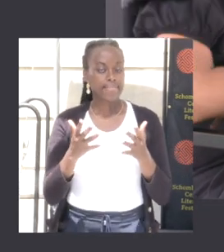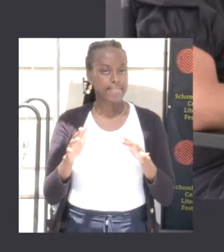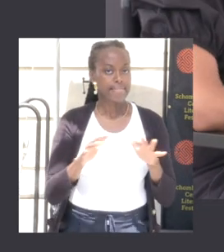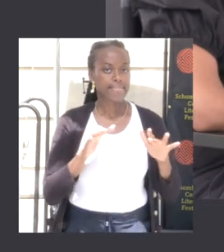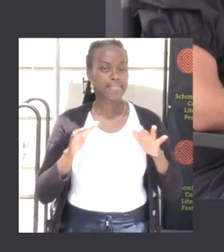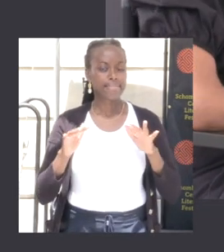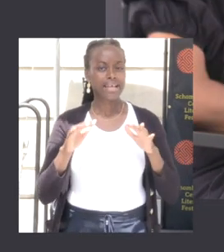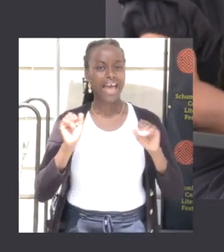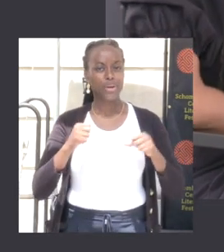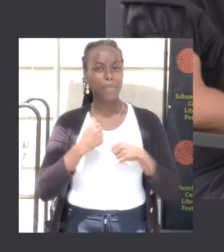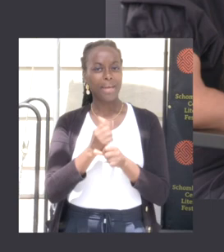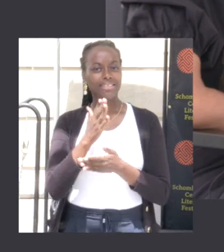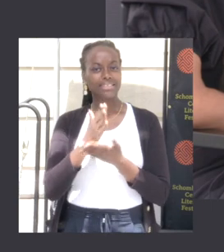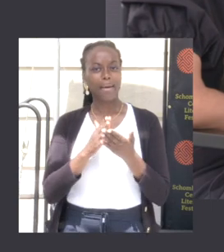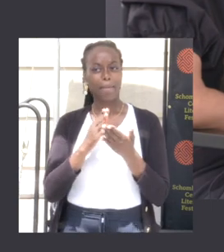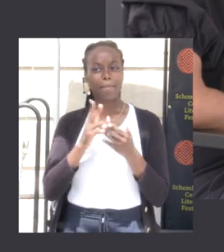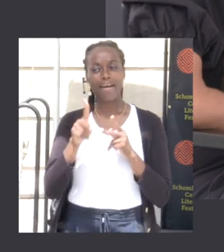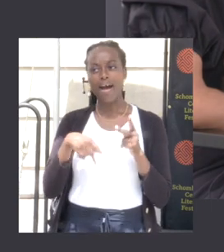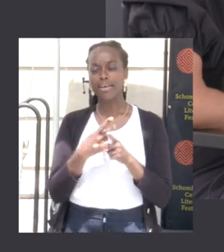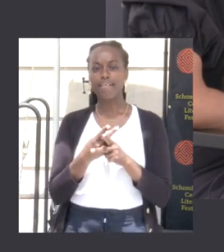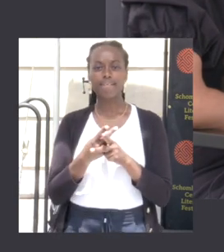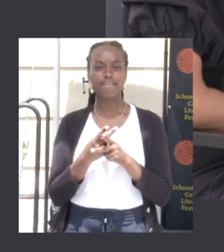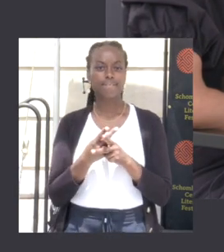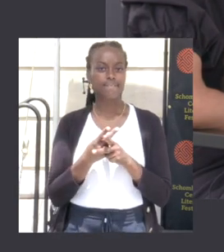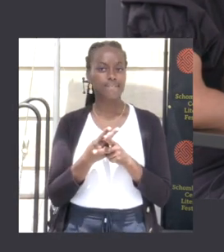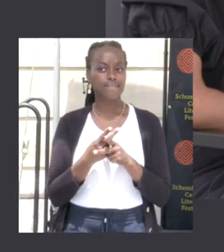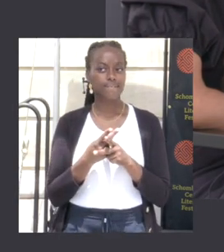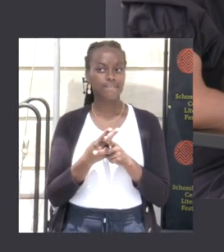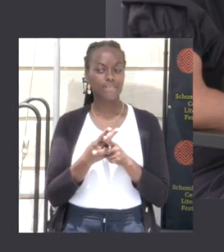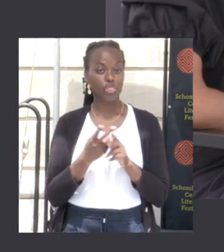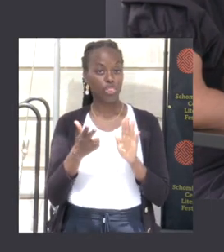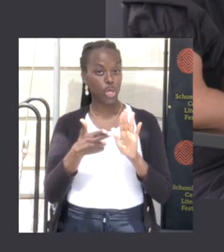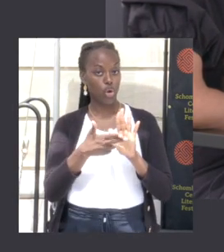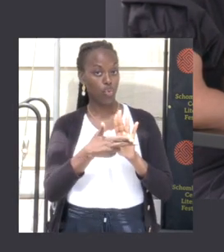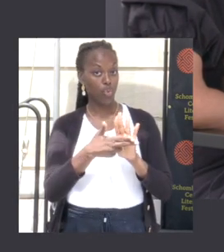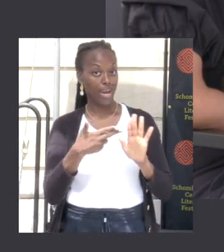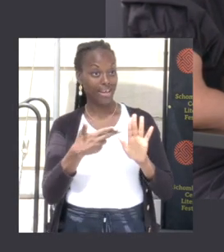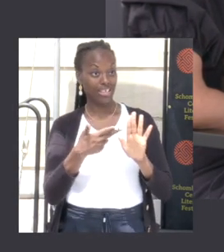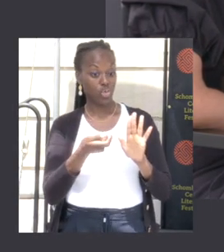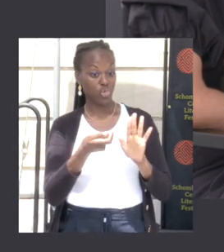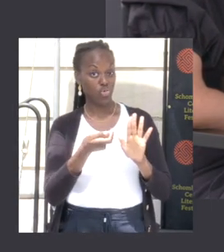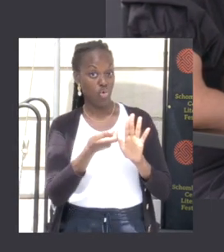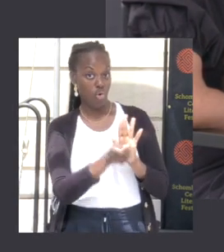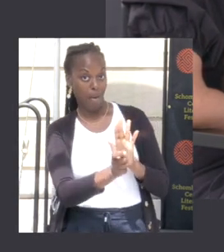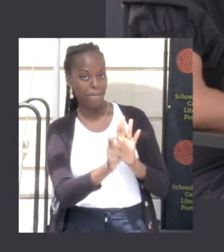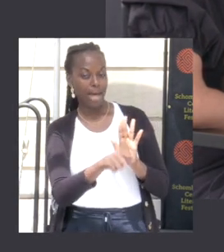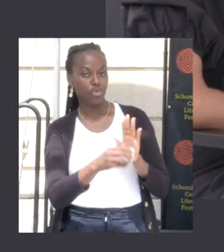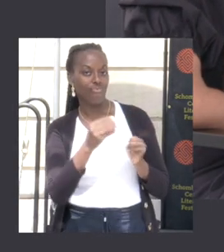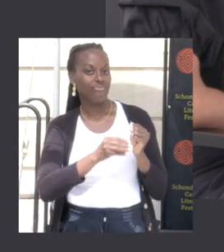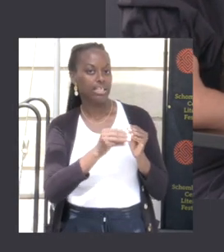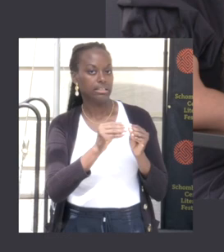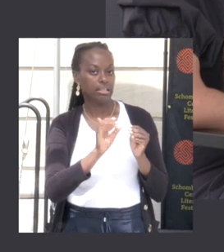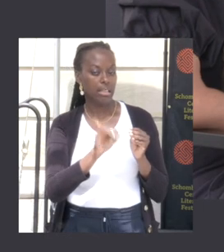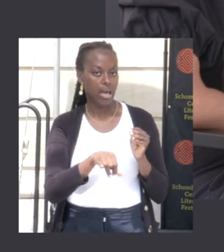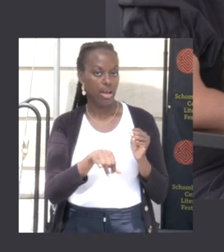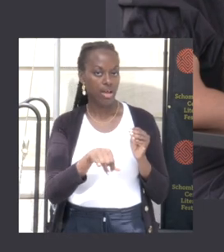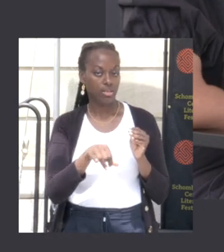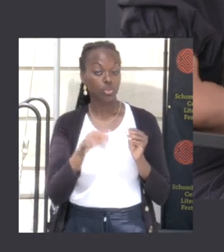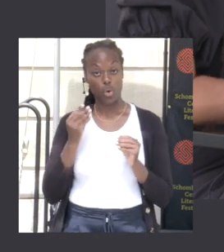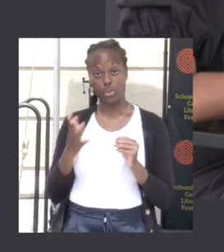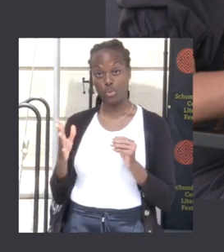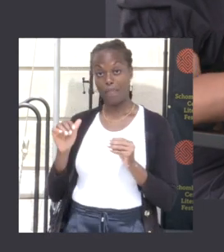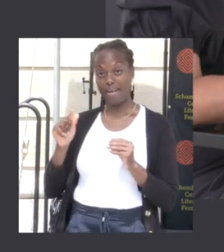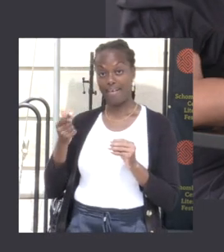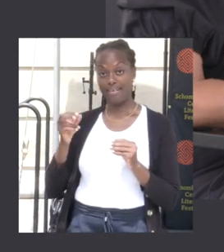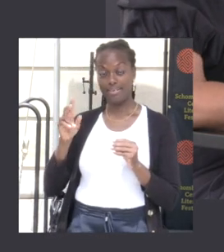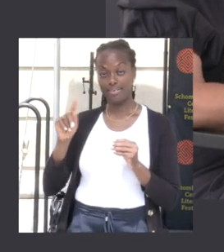create some type of, the reputational harm that they suffered. They had to fix it. And so I told my agent that